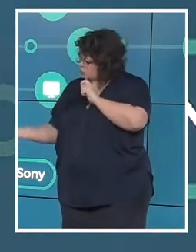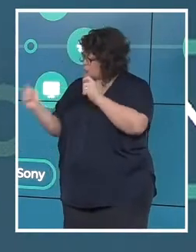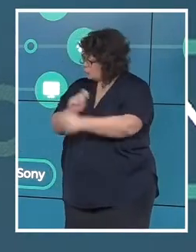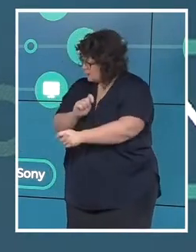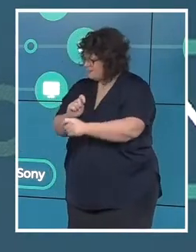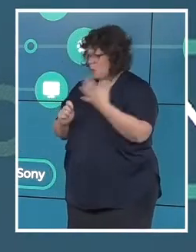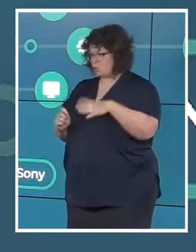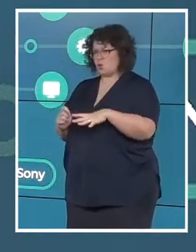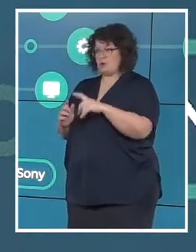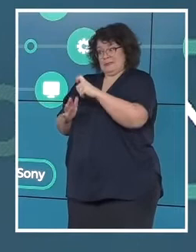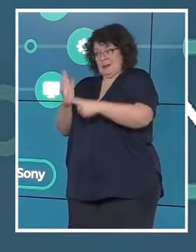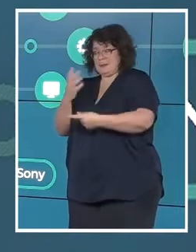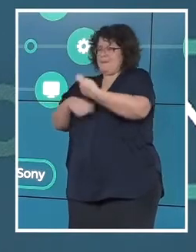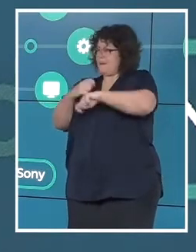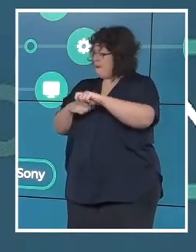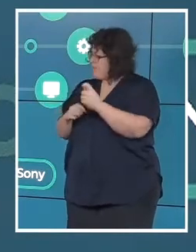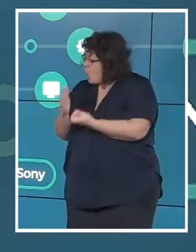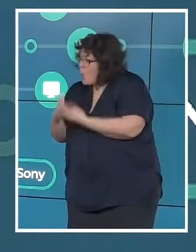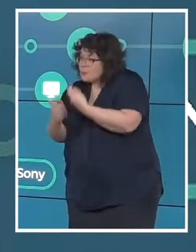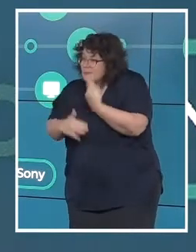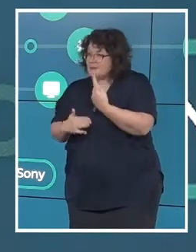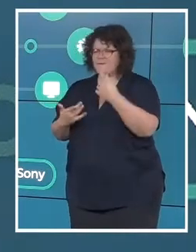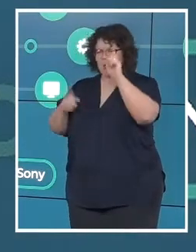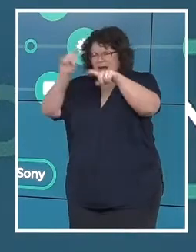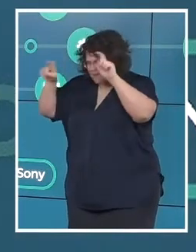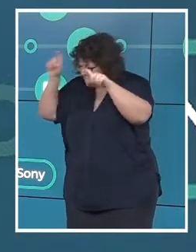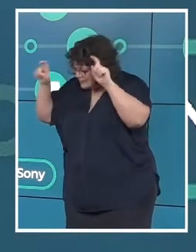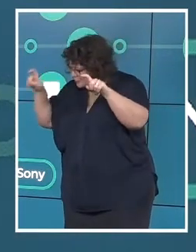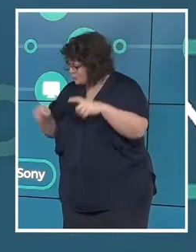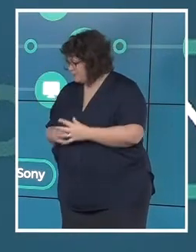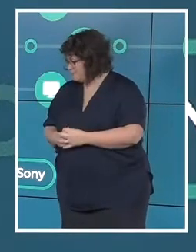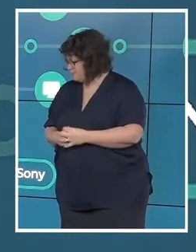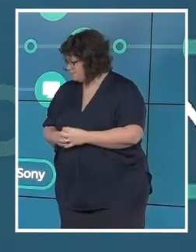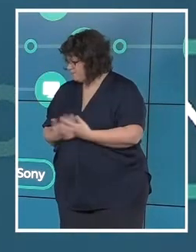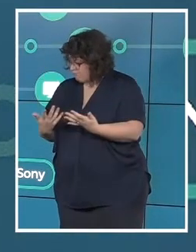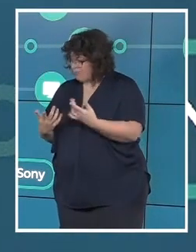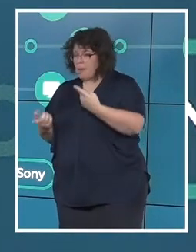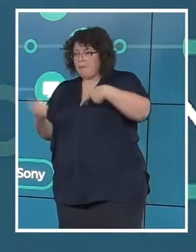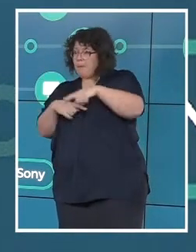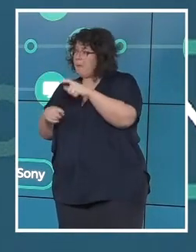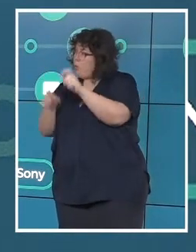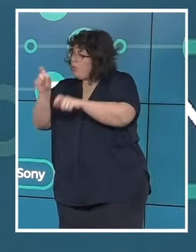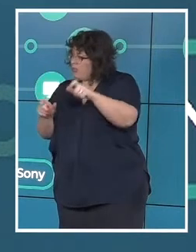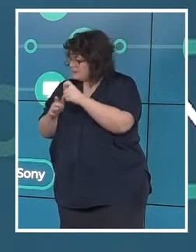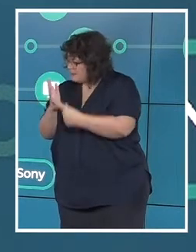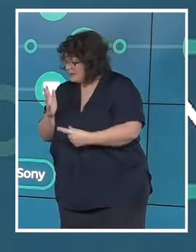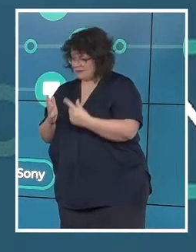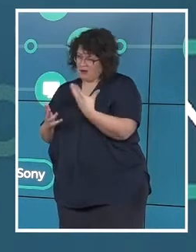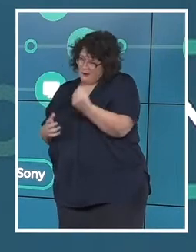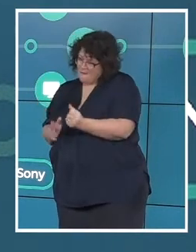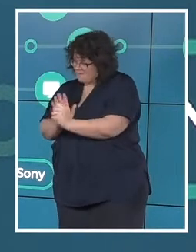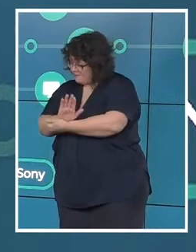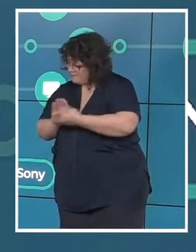talented, and we've been creating solutions all throughout our history. These are hidden stories. Very few